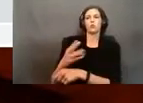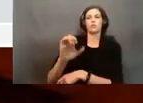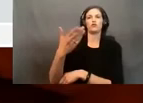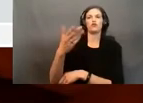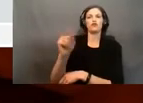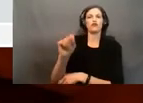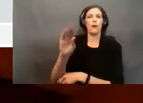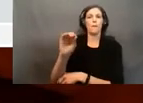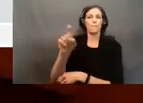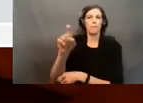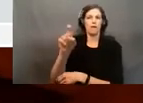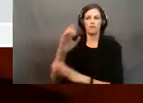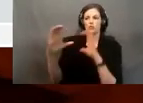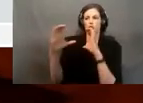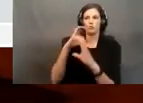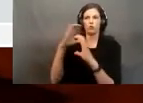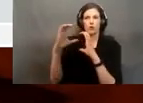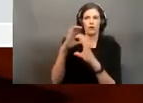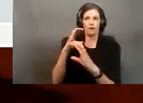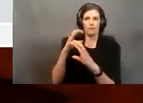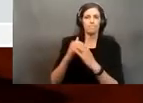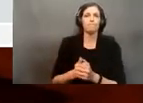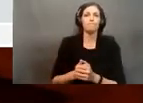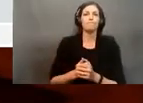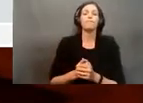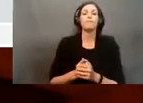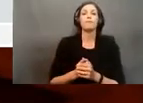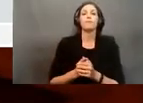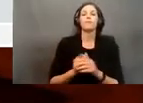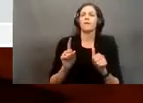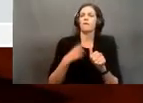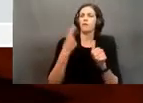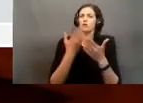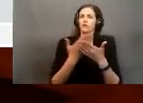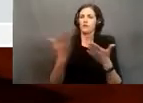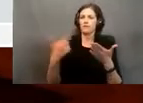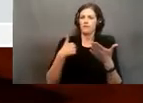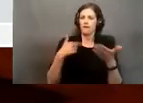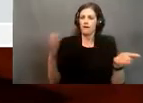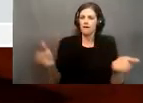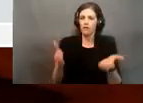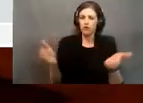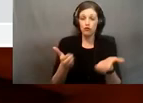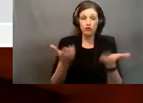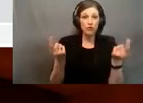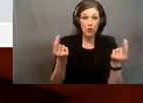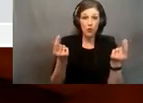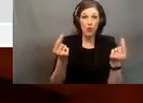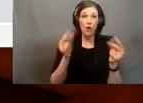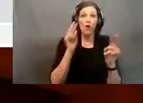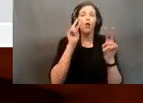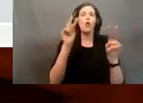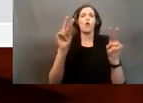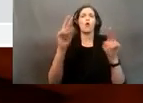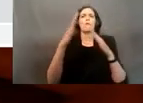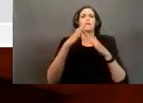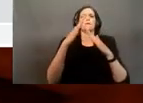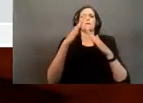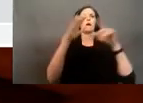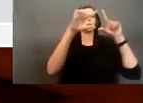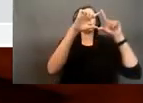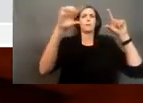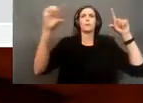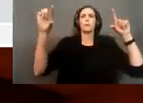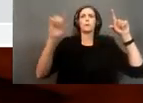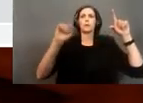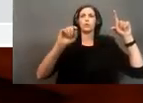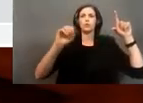main method of communication. The first thing I would encourage everyone to do is locate the top toolbar and over to the right